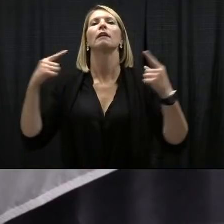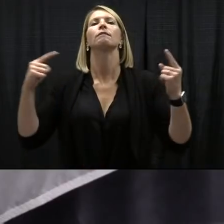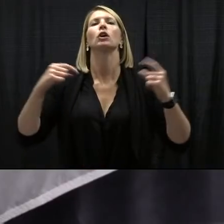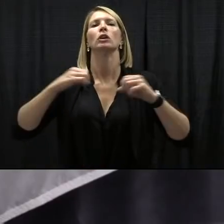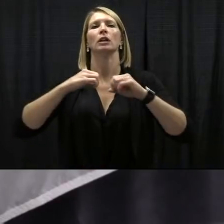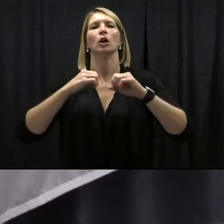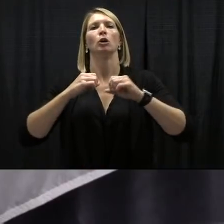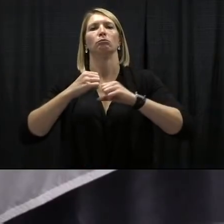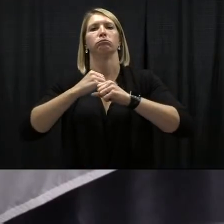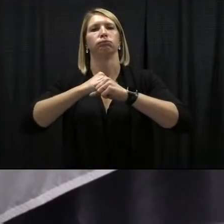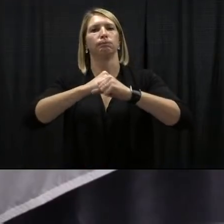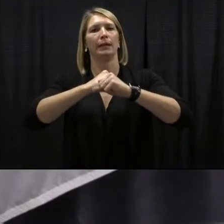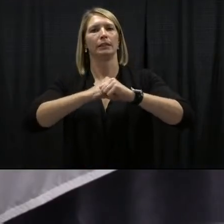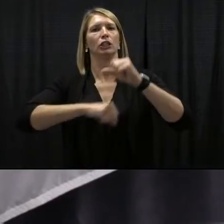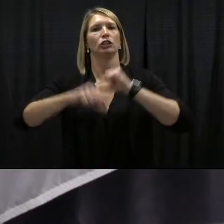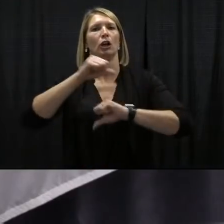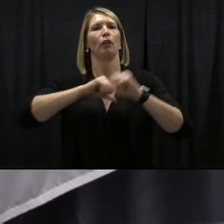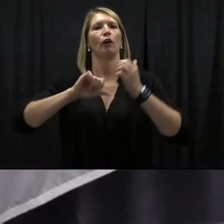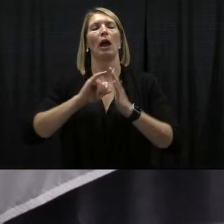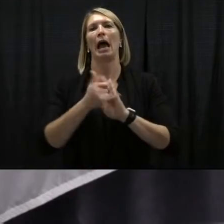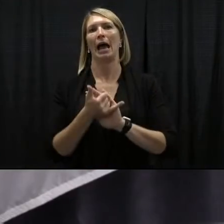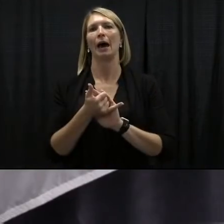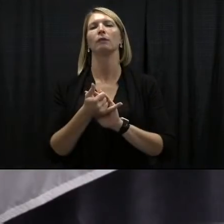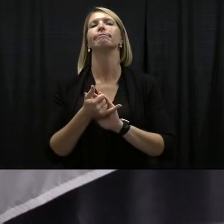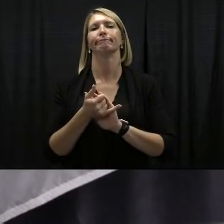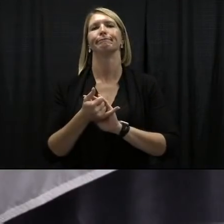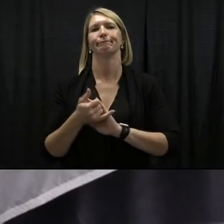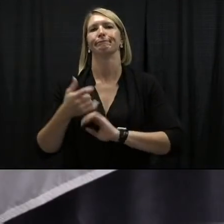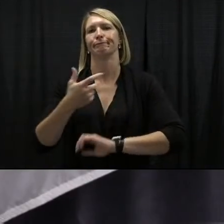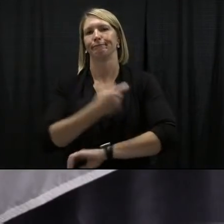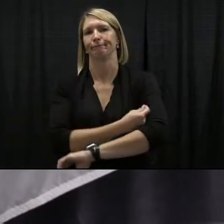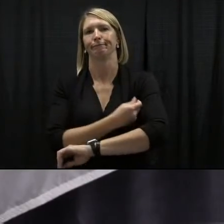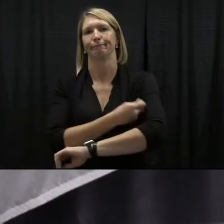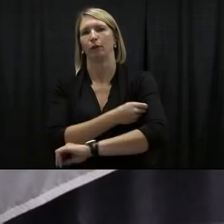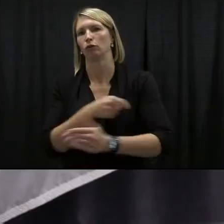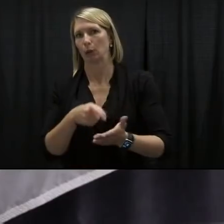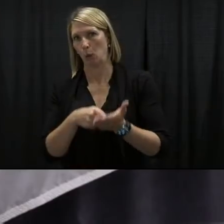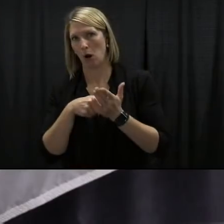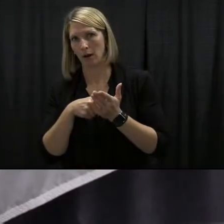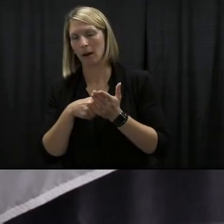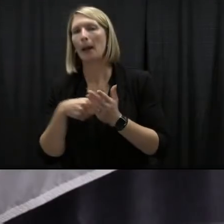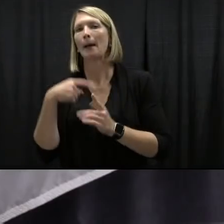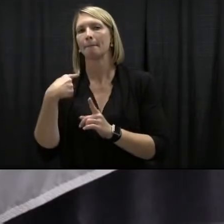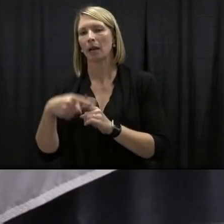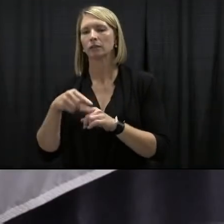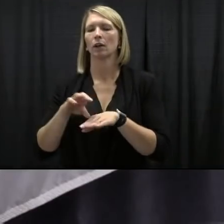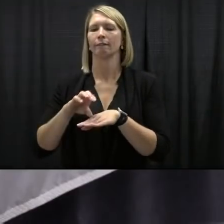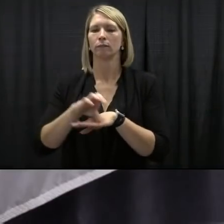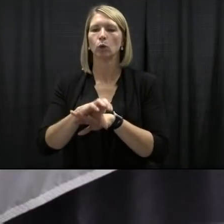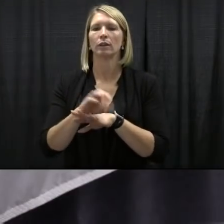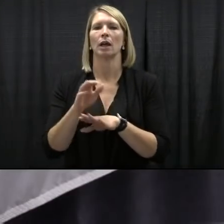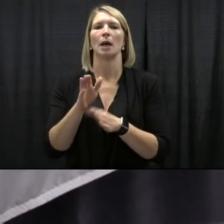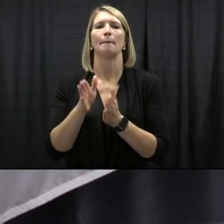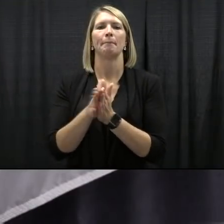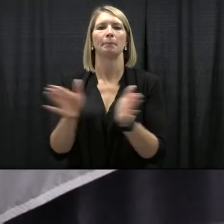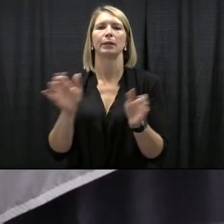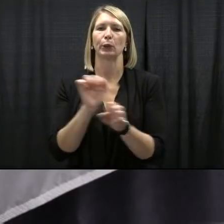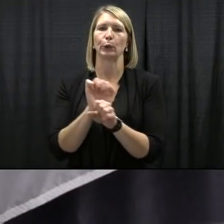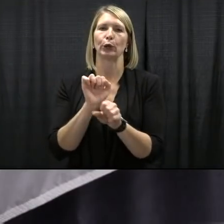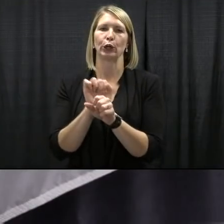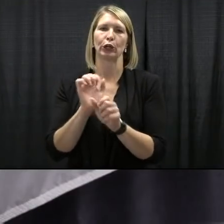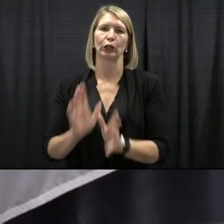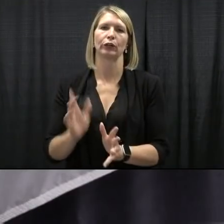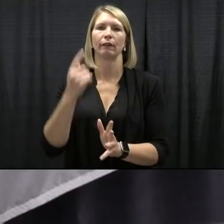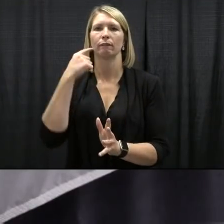possible. And although this is not a path we wanted to go down by any stretch, we do